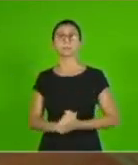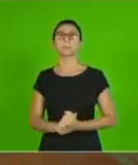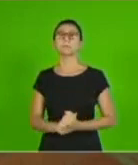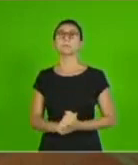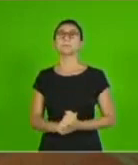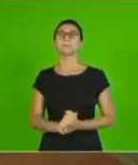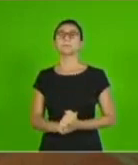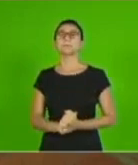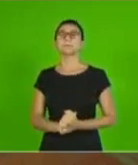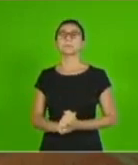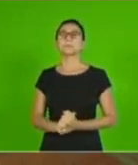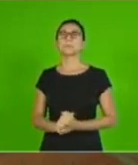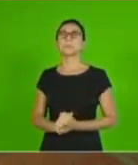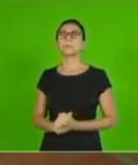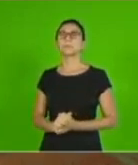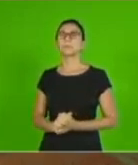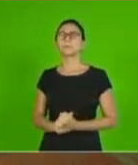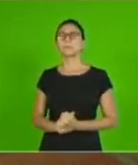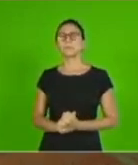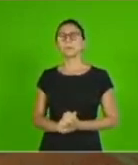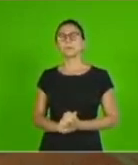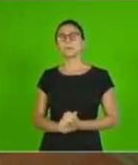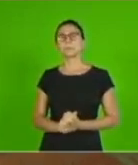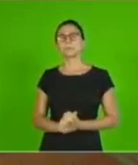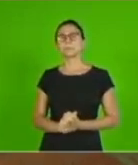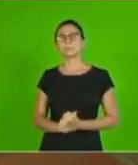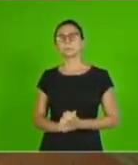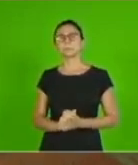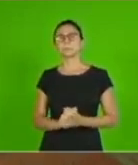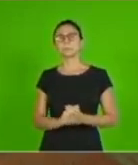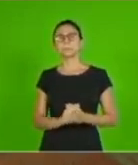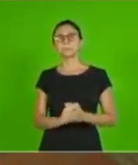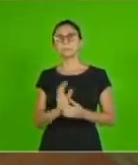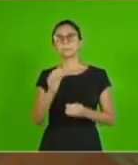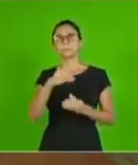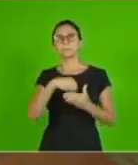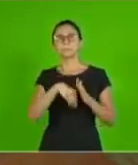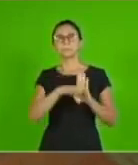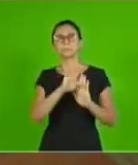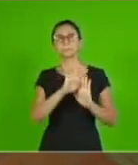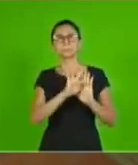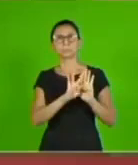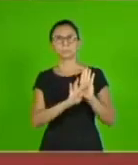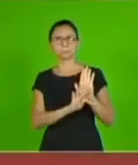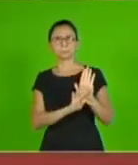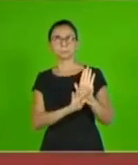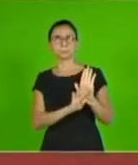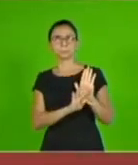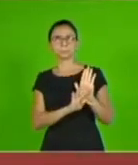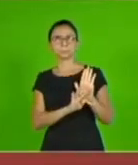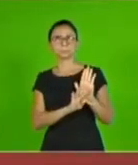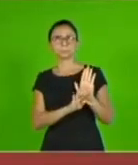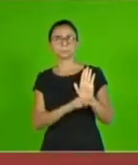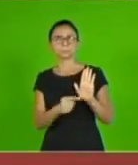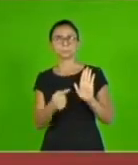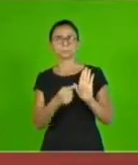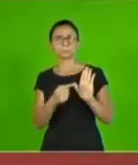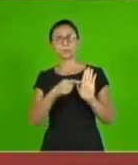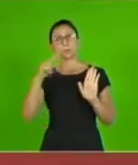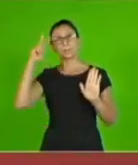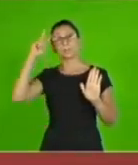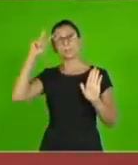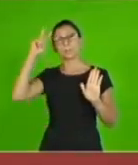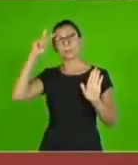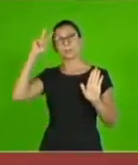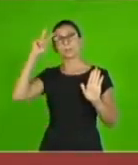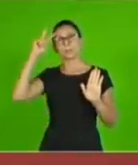But we have to also pay attention to the context, everything else that is surrounding what we are going to be talking about.